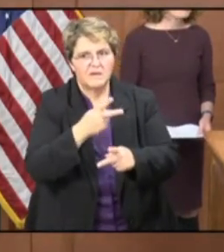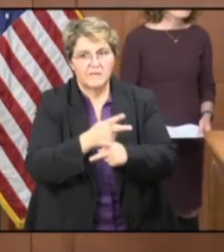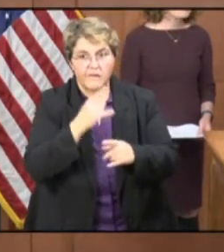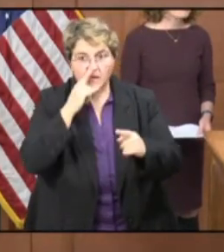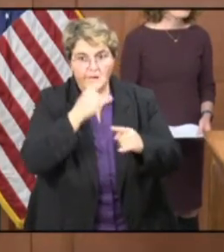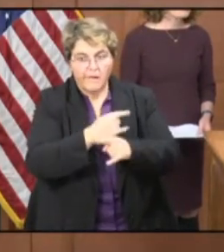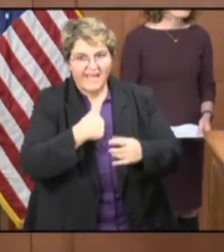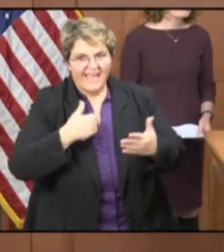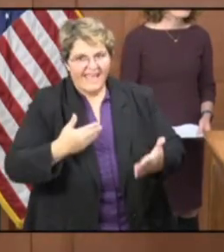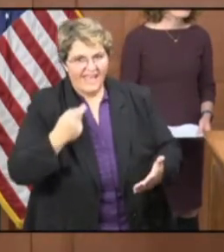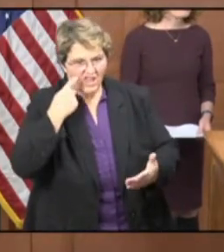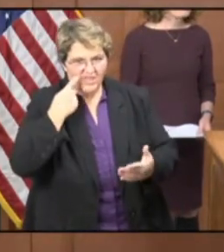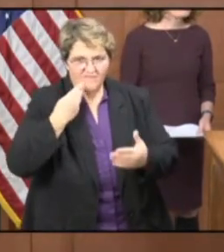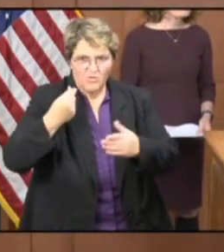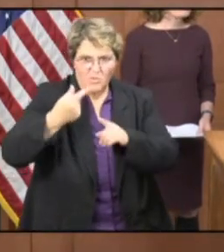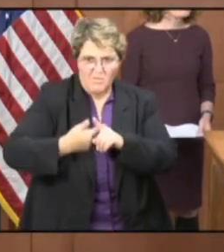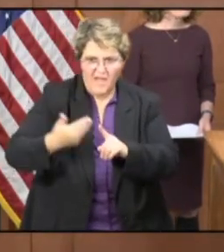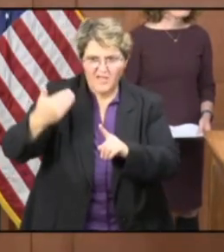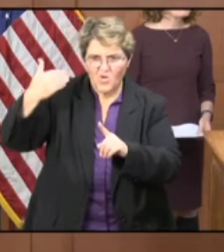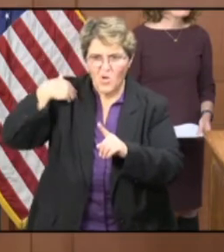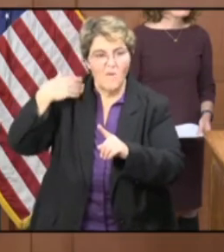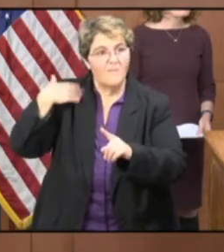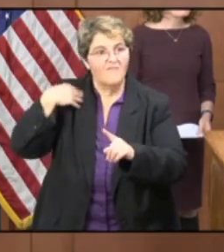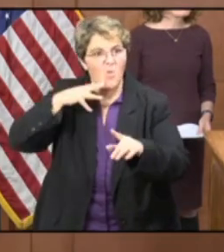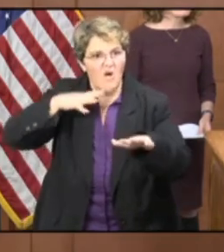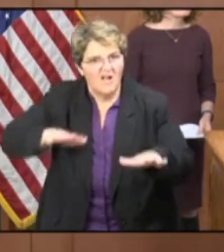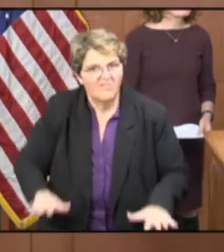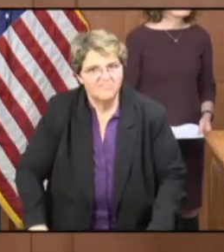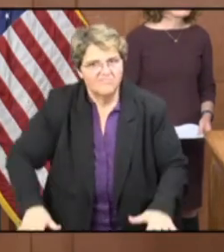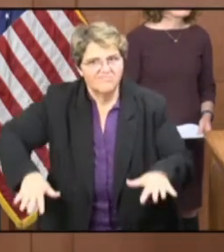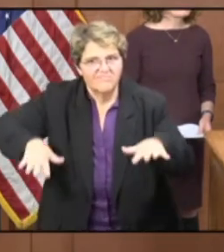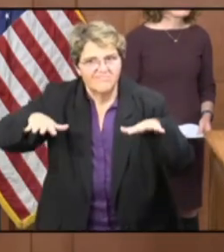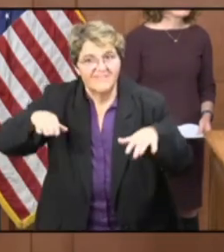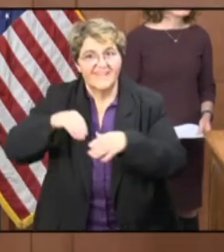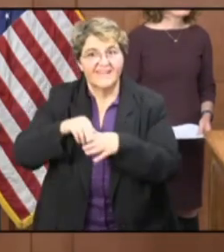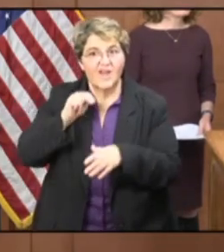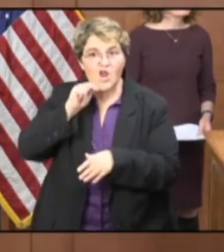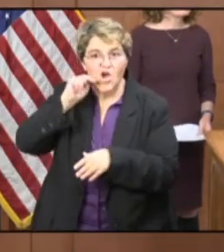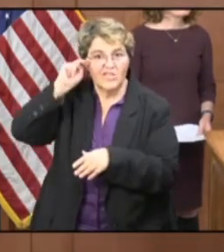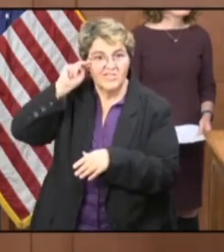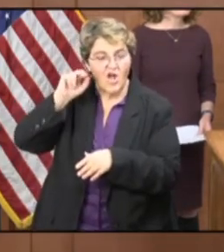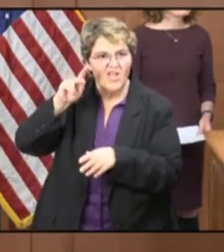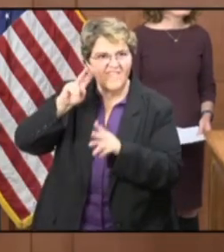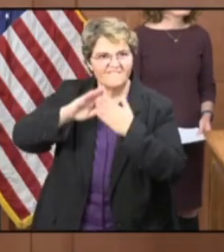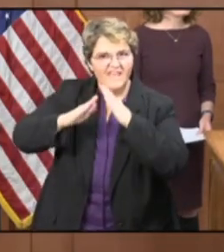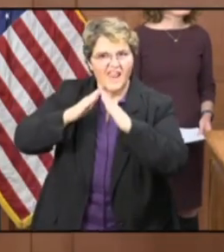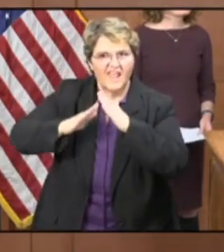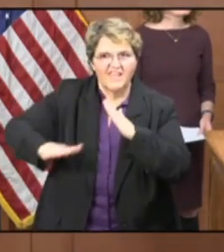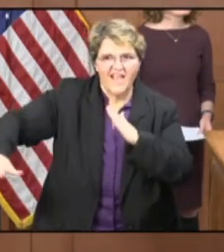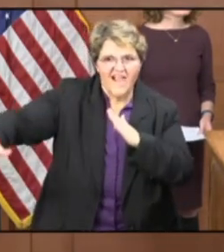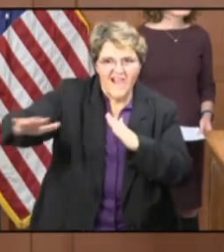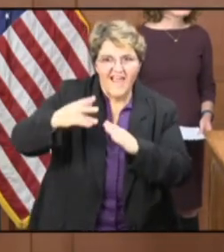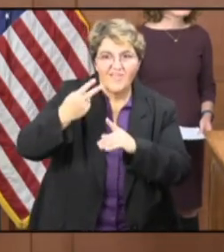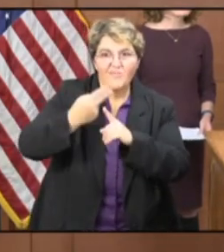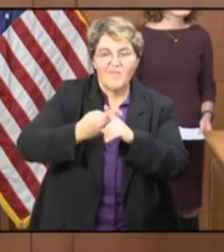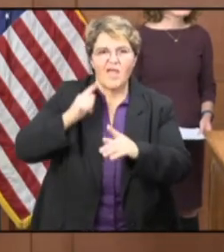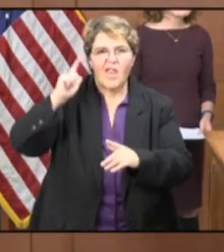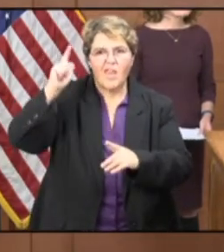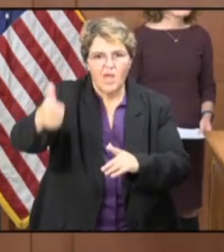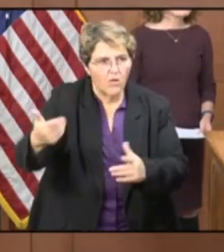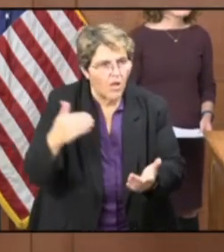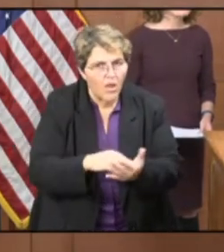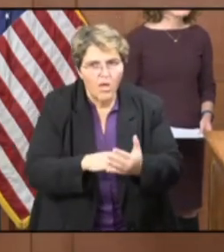talking about the severe flooding down in the Naugatuck Valley. And here we are 2 months later, and just a couple